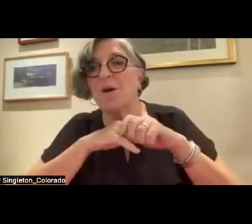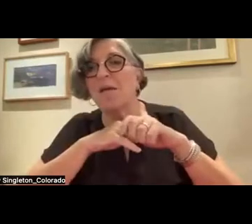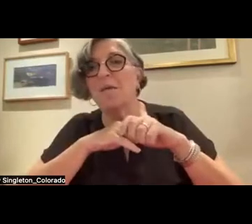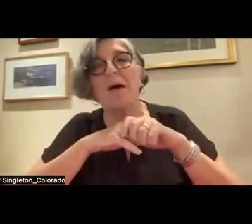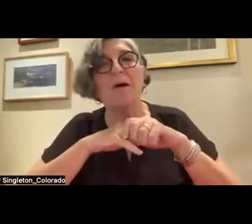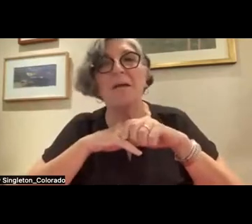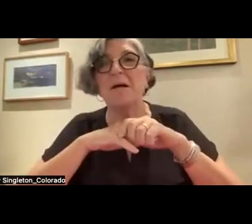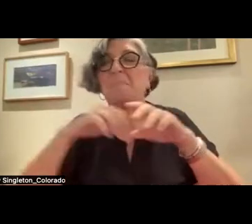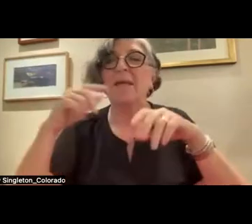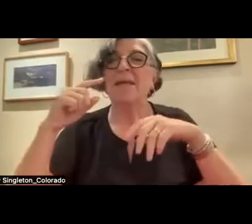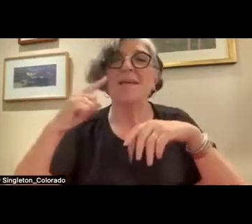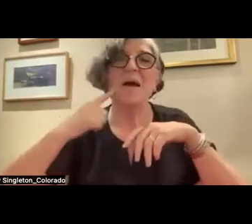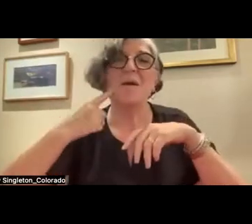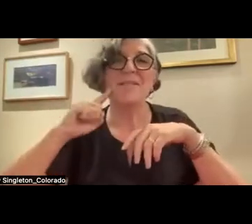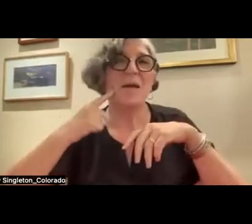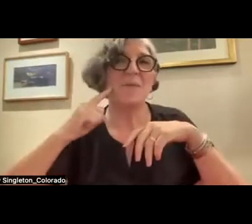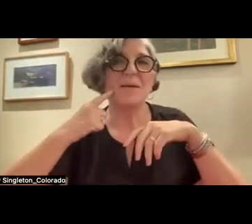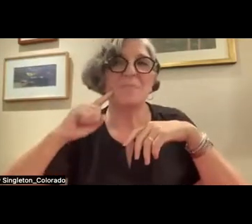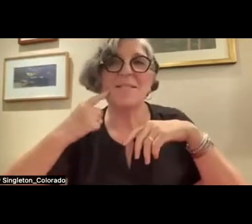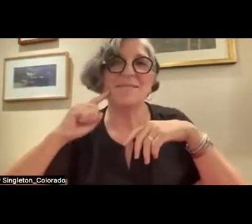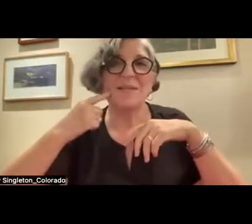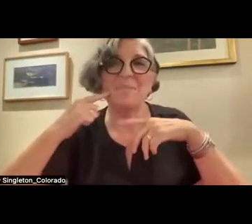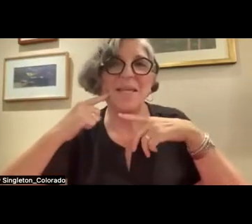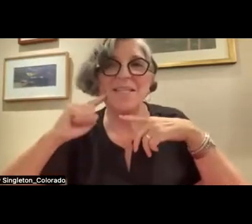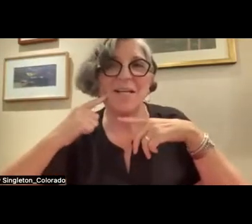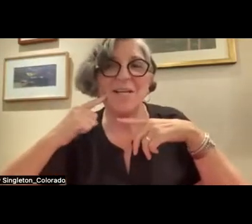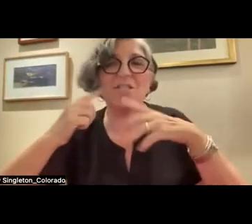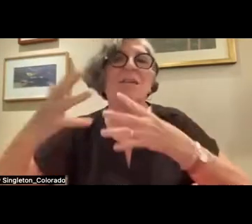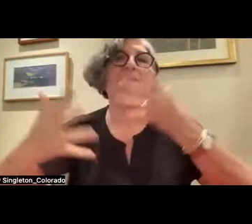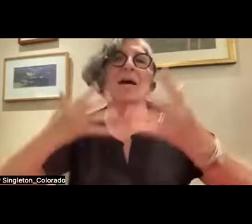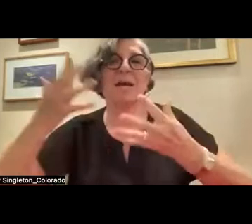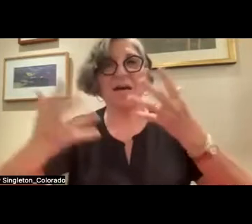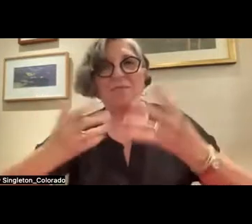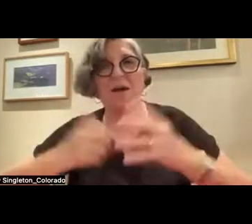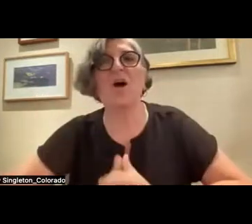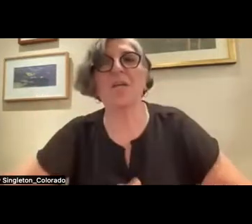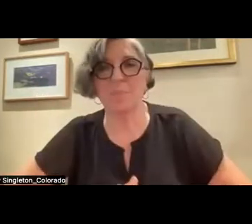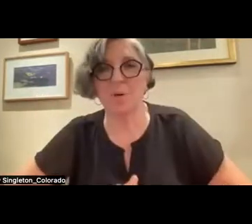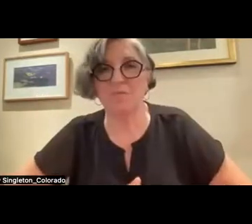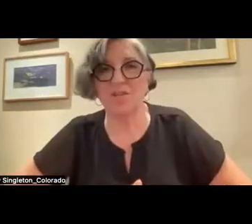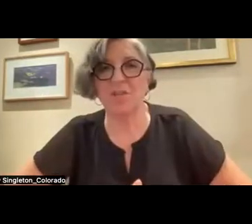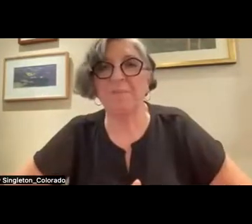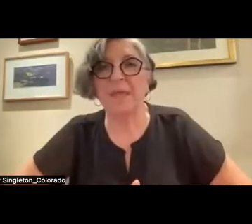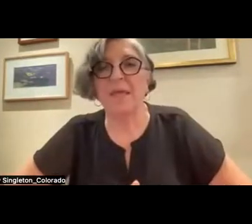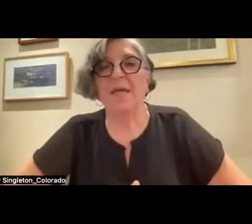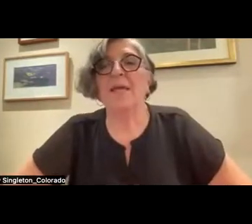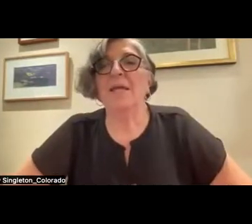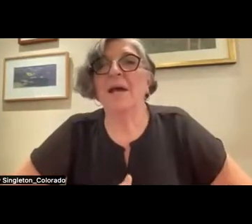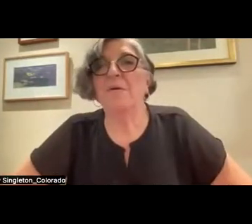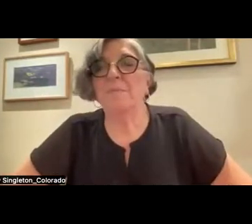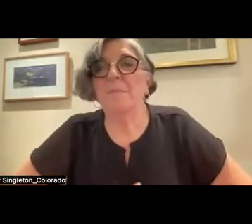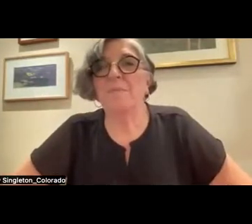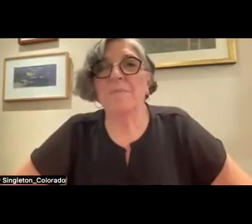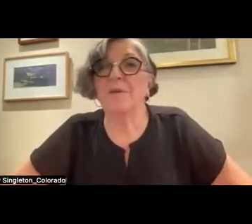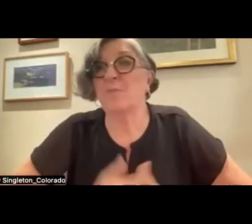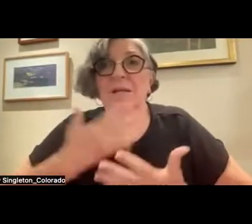you were talking about, how this might be a piece of something stuck in your teeth. You had a kind of iconic motivation.